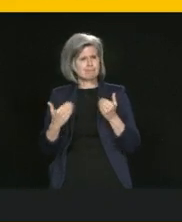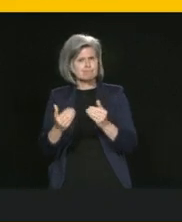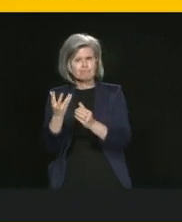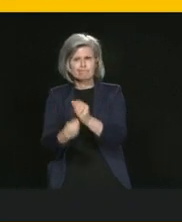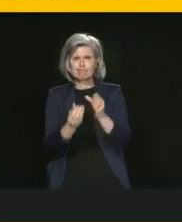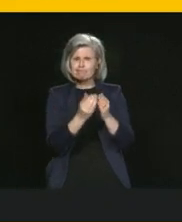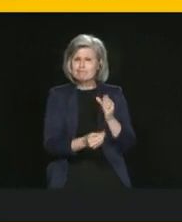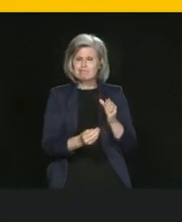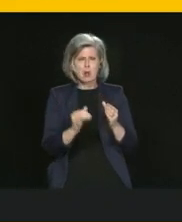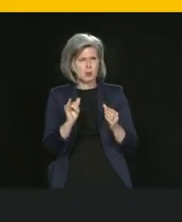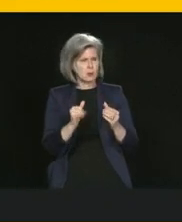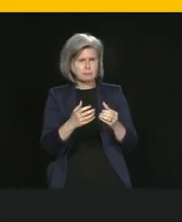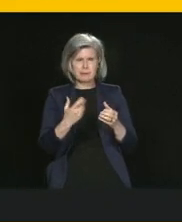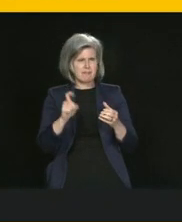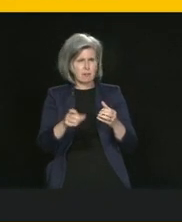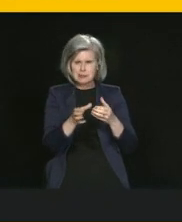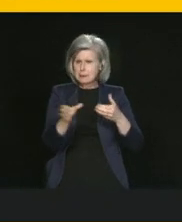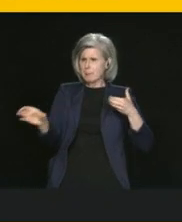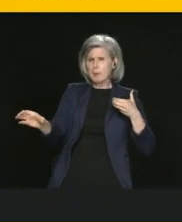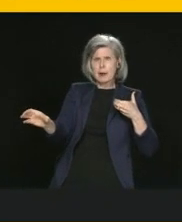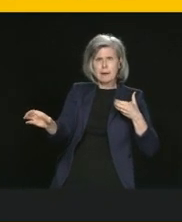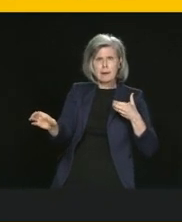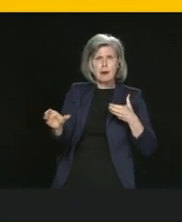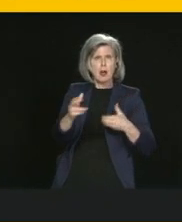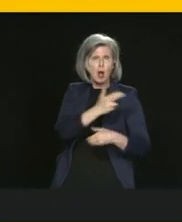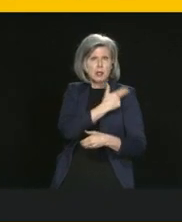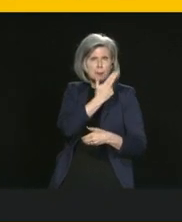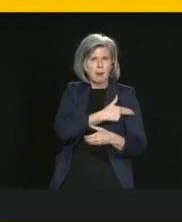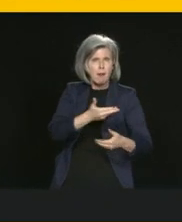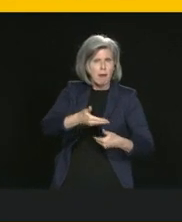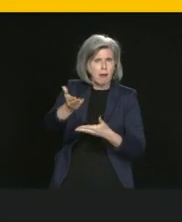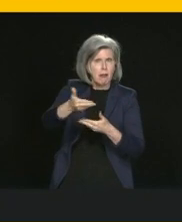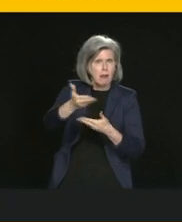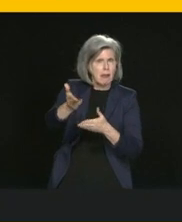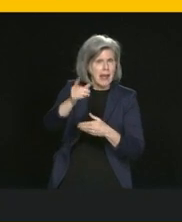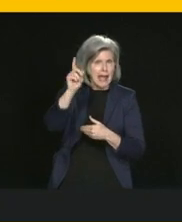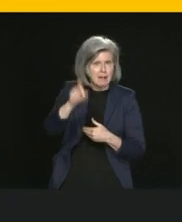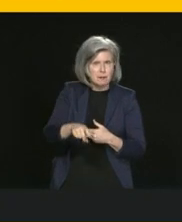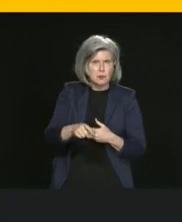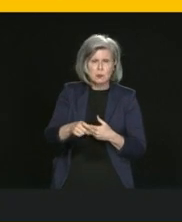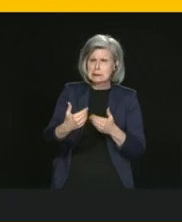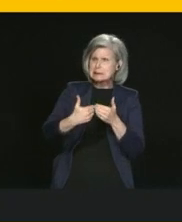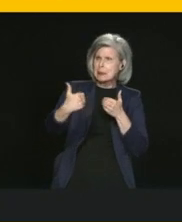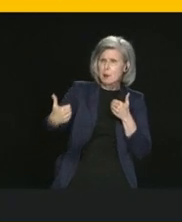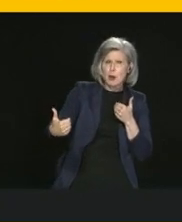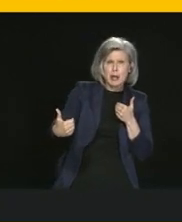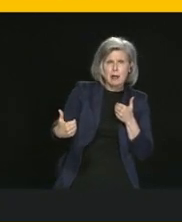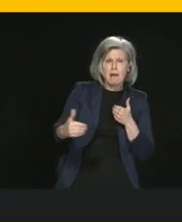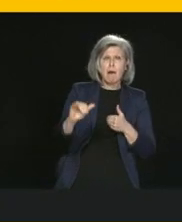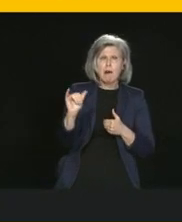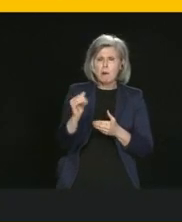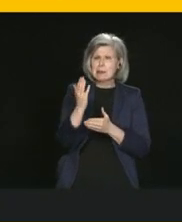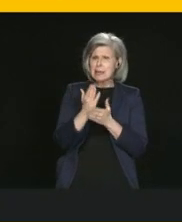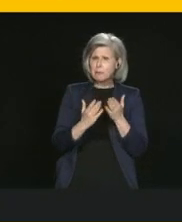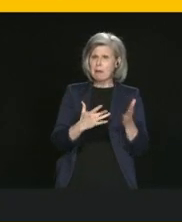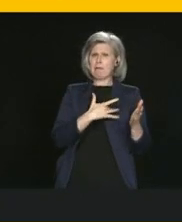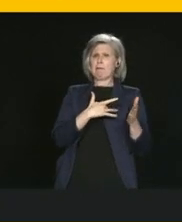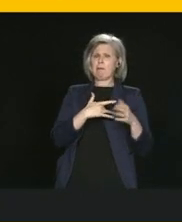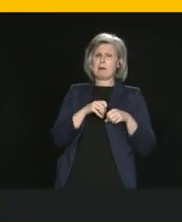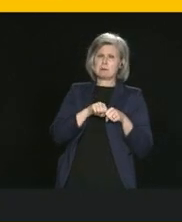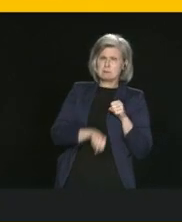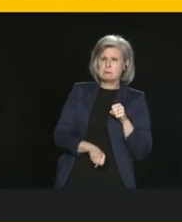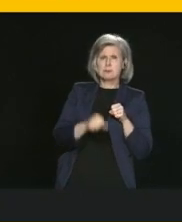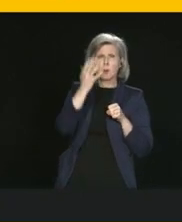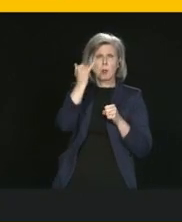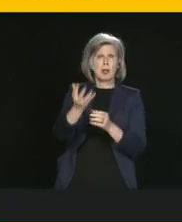hospitalization, and many have suffered the unspeakable pain of a loved one lost to COVID-19. As I take a step back to reflect on the